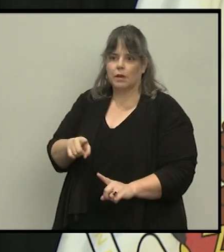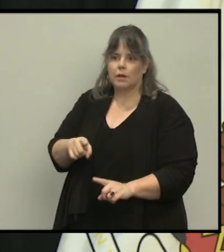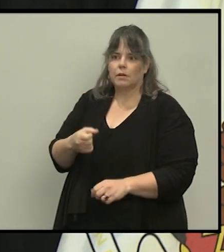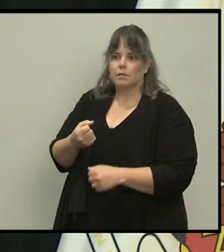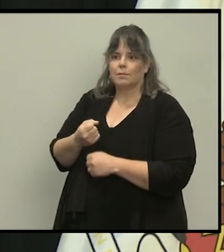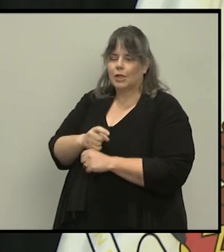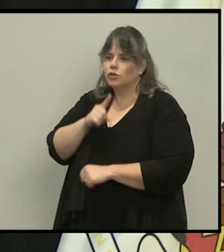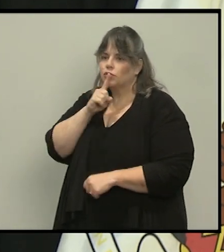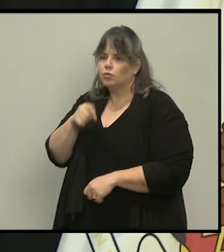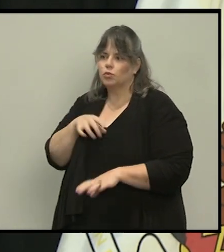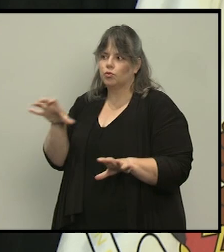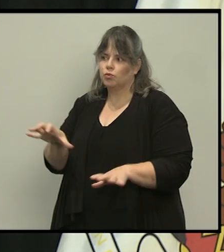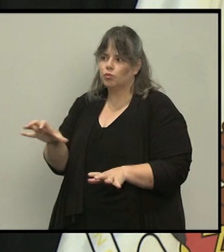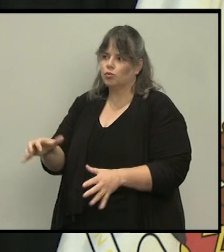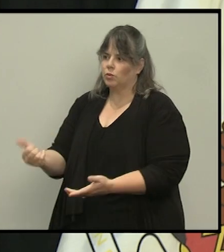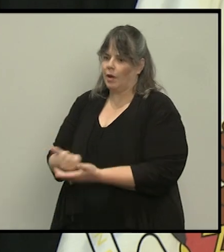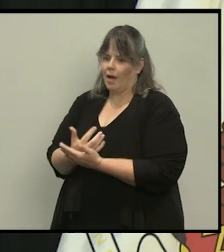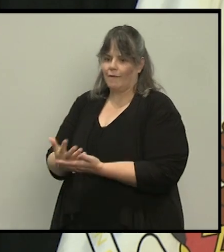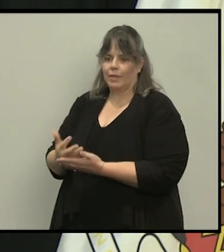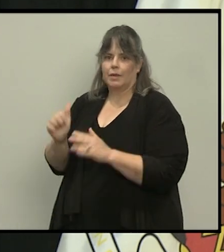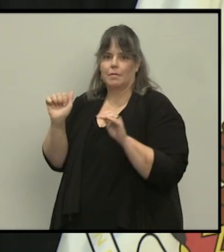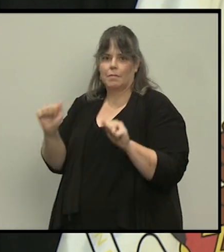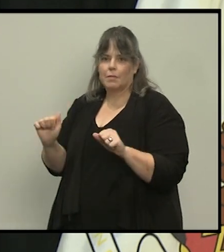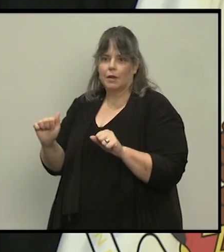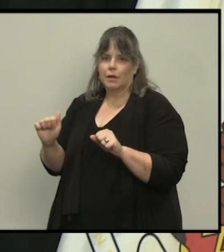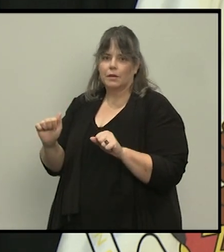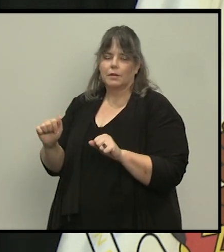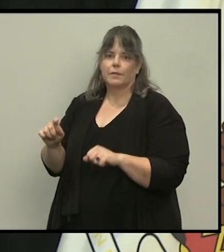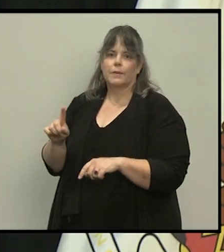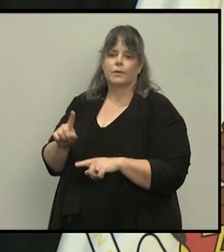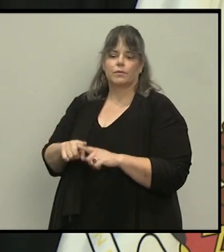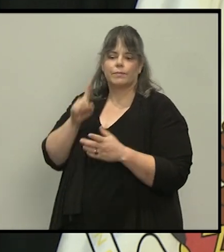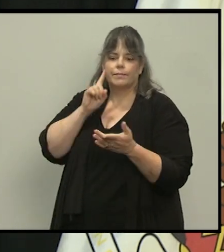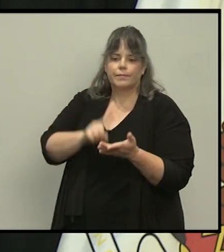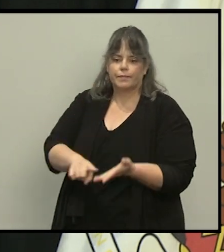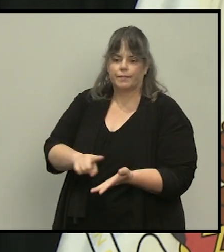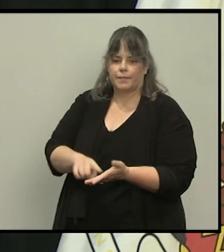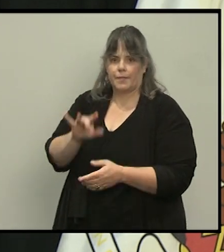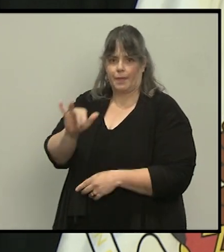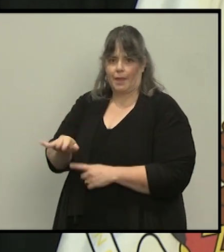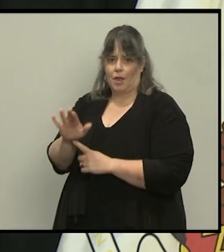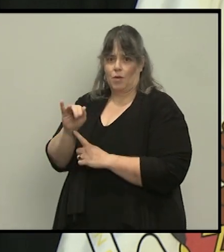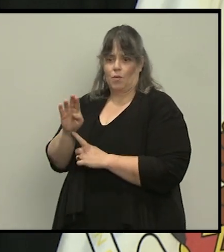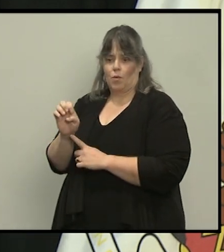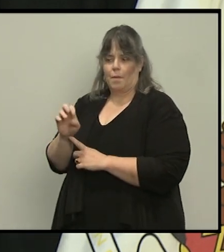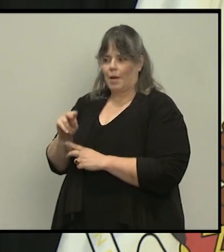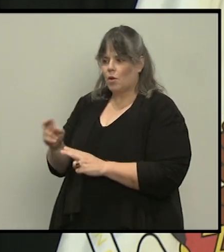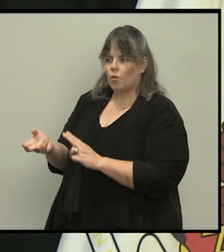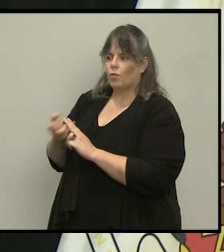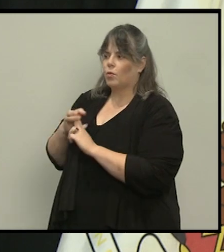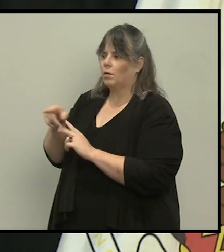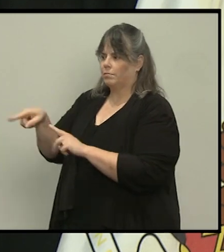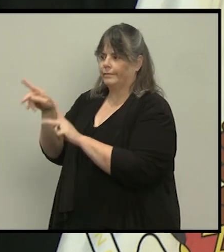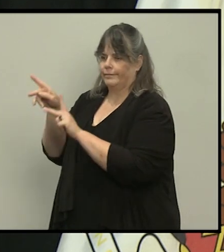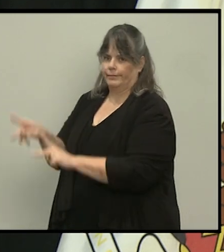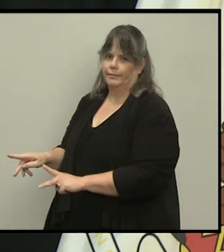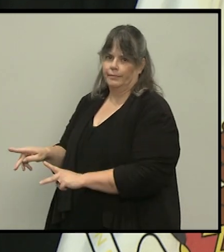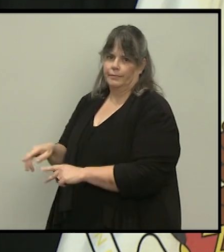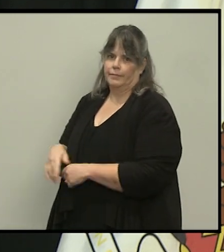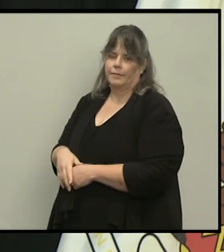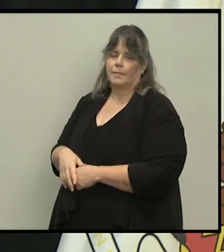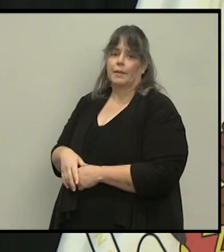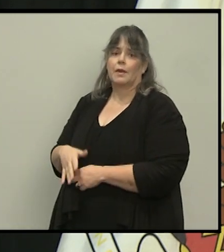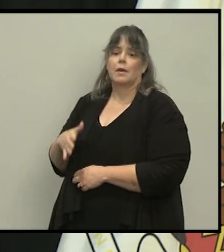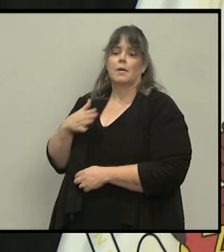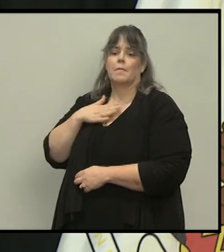sure that we do everything possible to investigate those crimes and arrest the offenders.